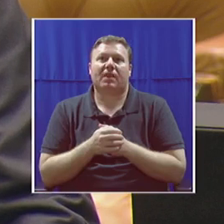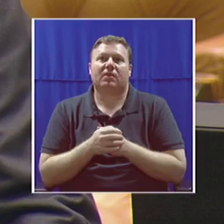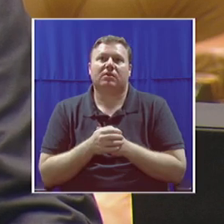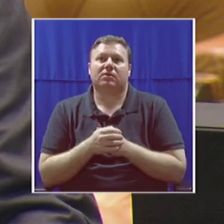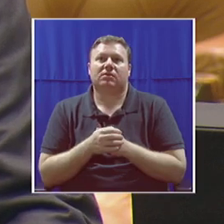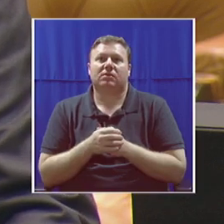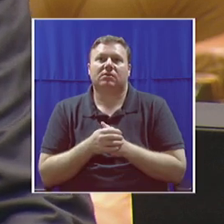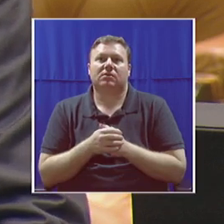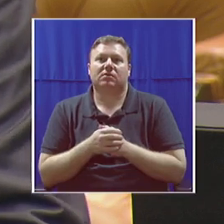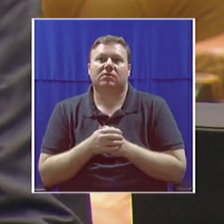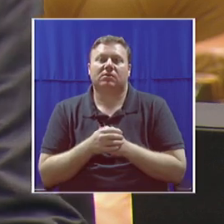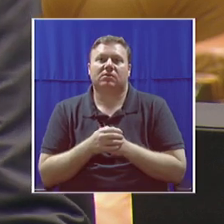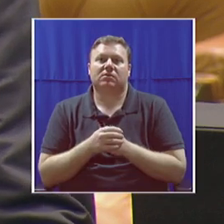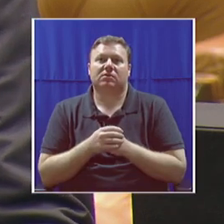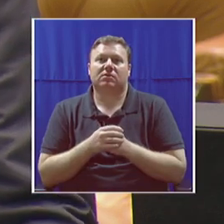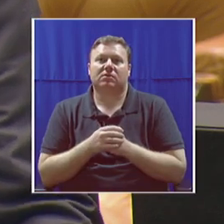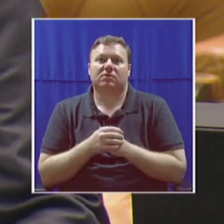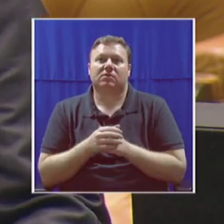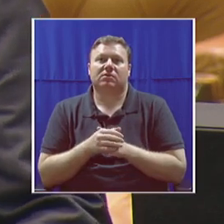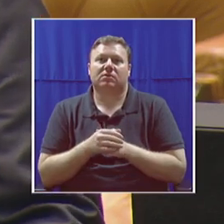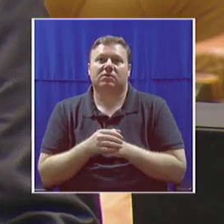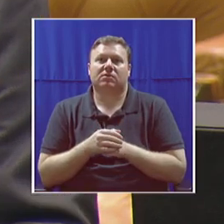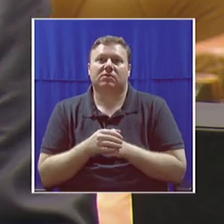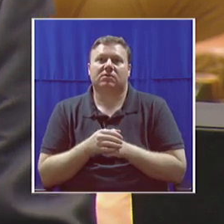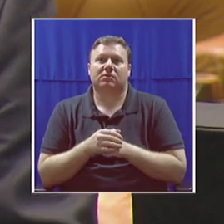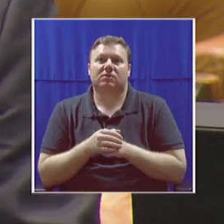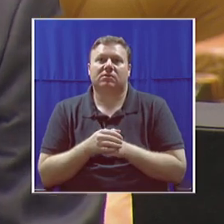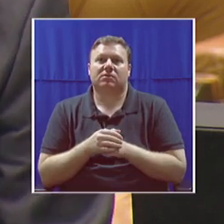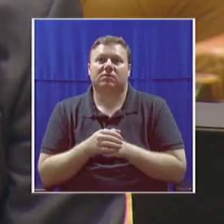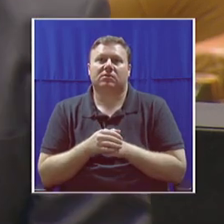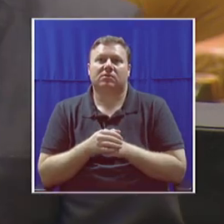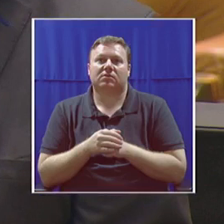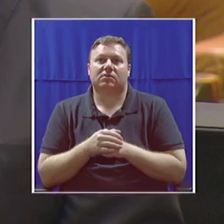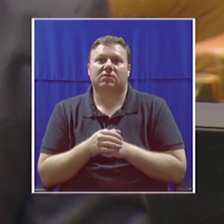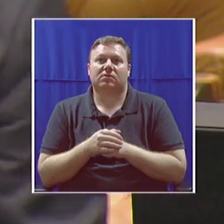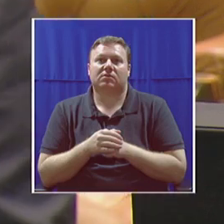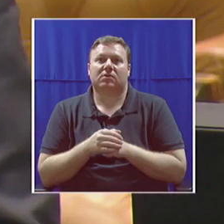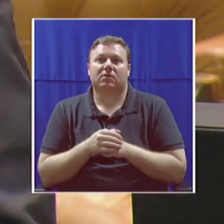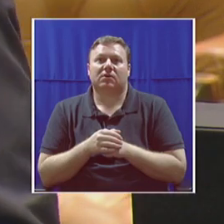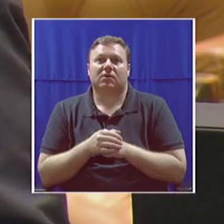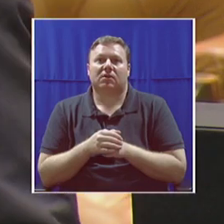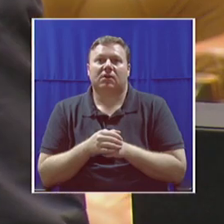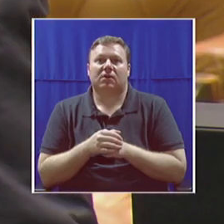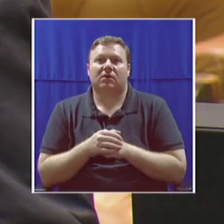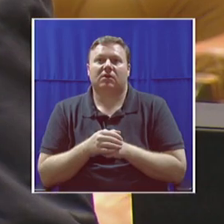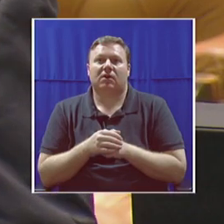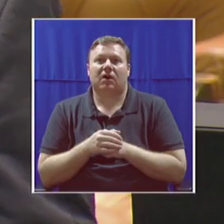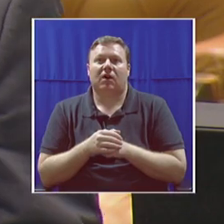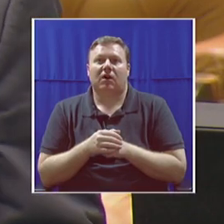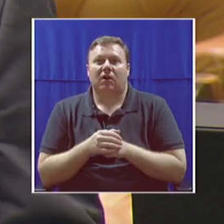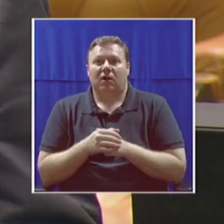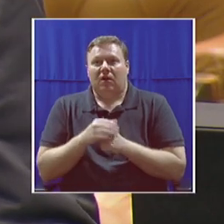also the effective the effective implementation